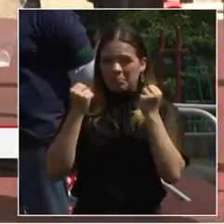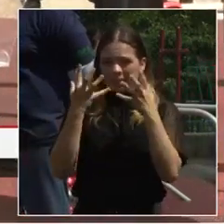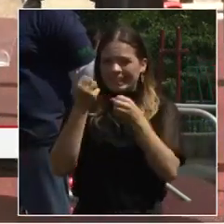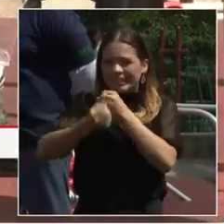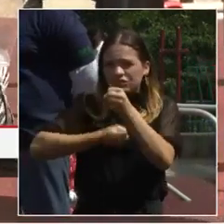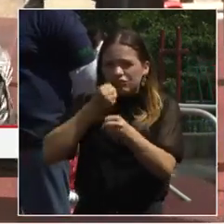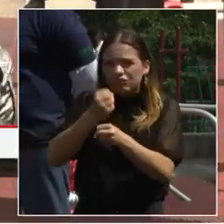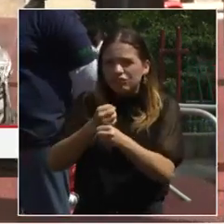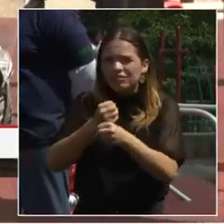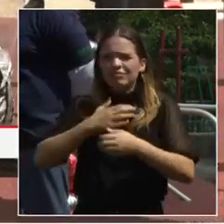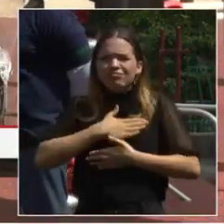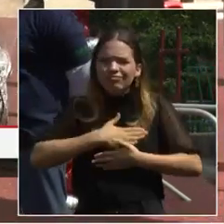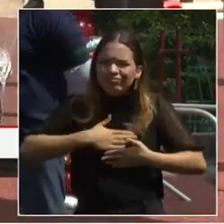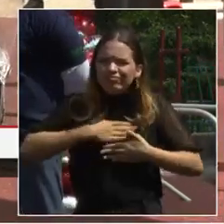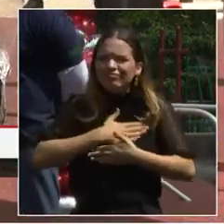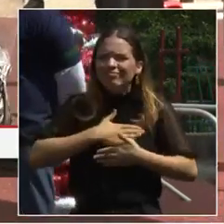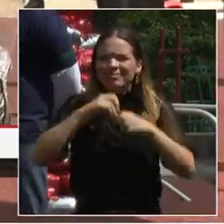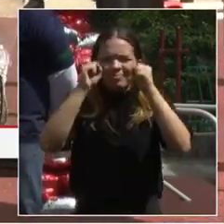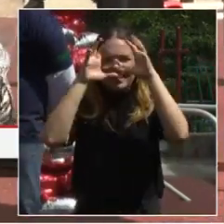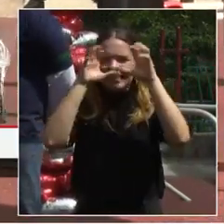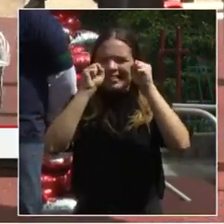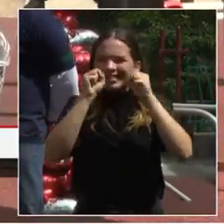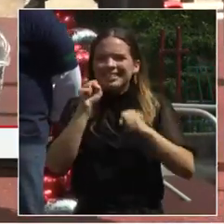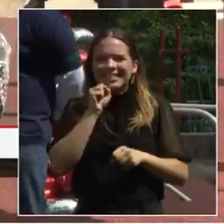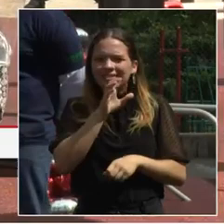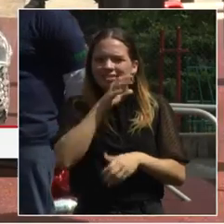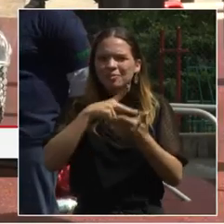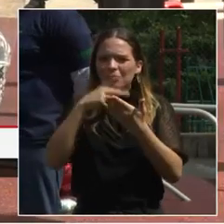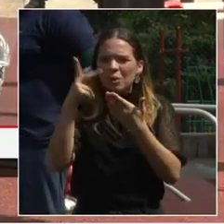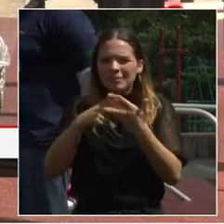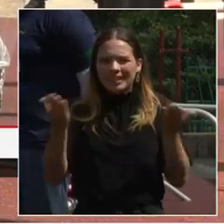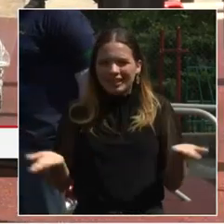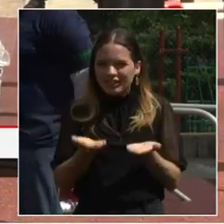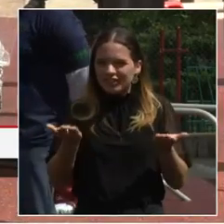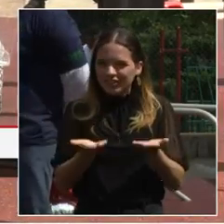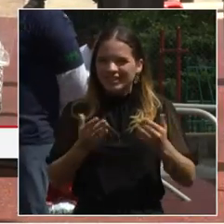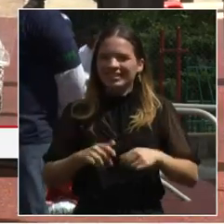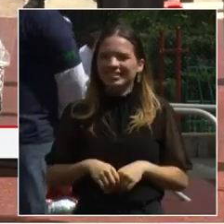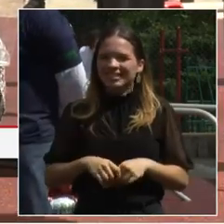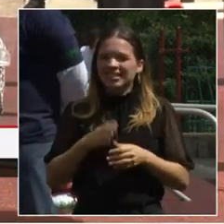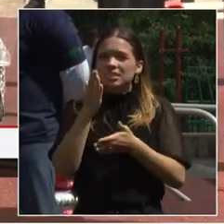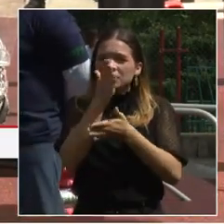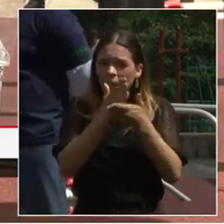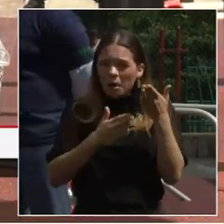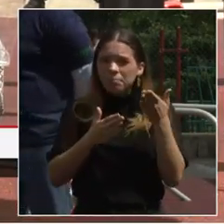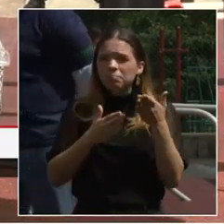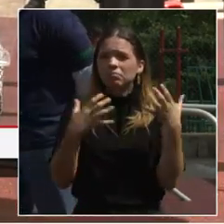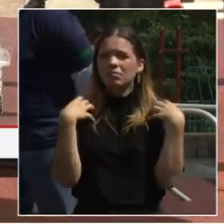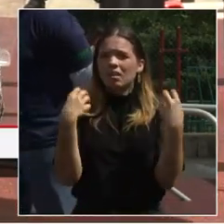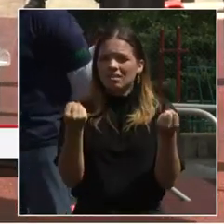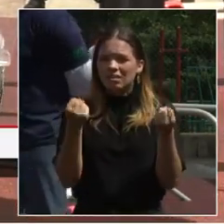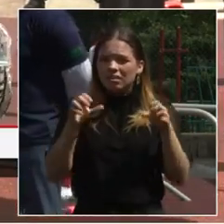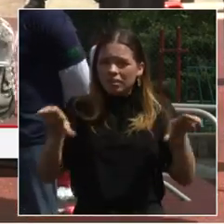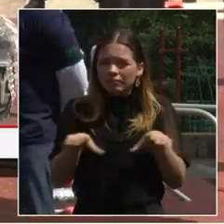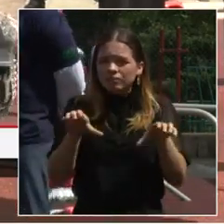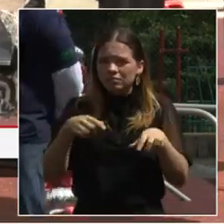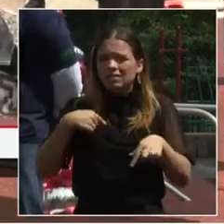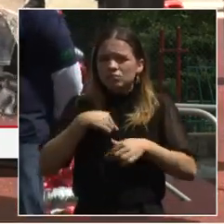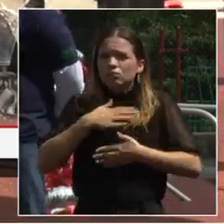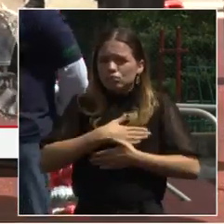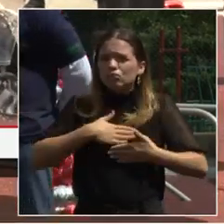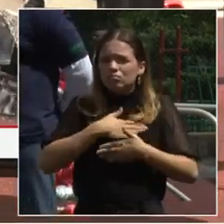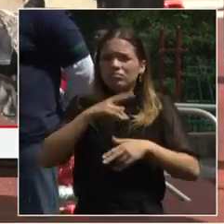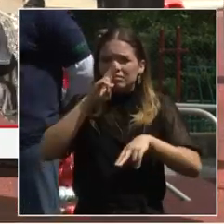fulfilling senior program here at Lamont. Some of these wellness activities we enjoyed were chair